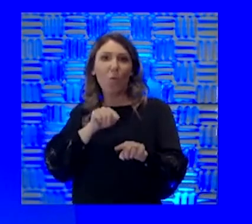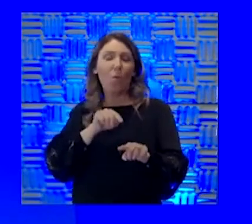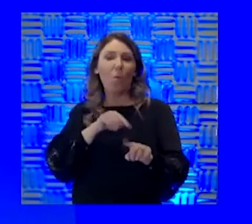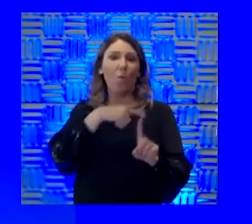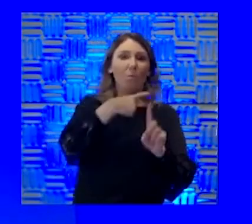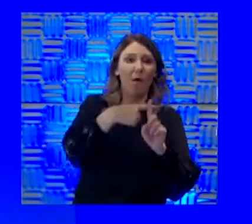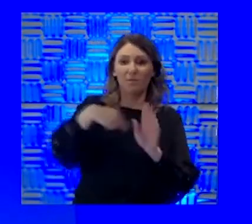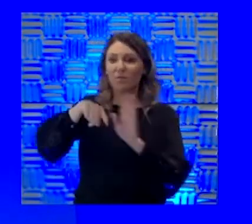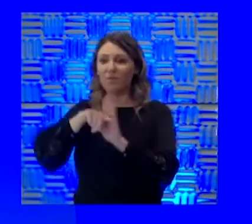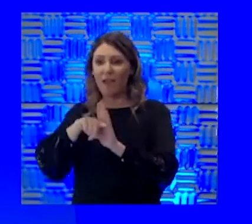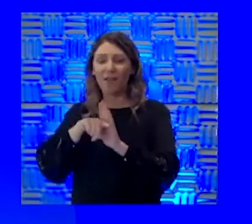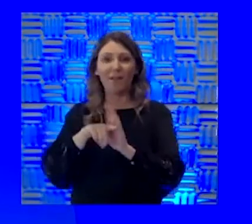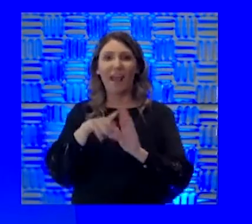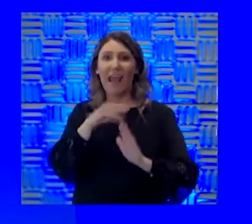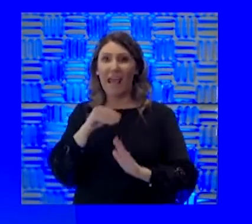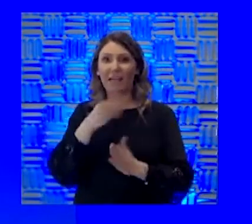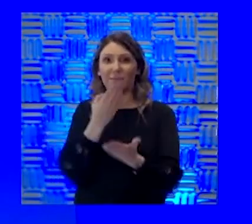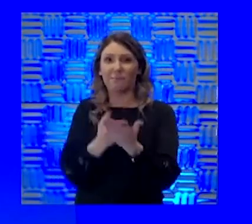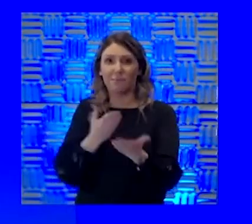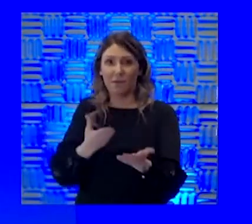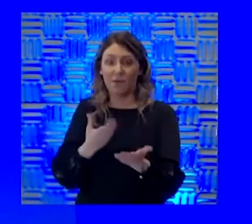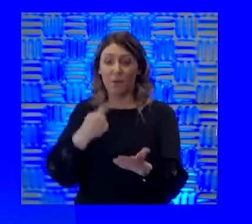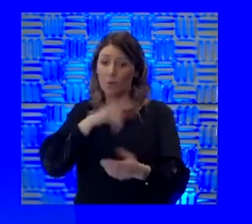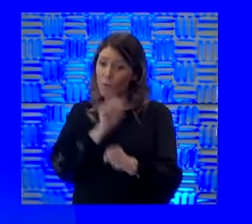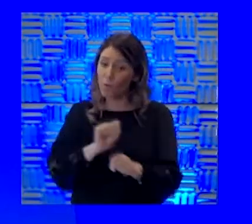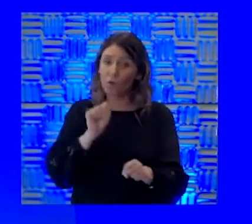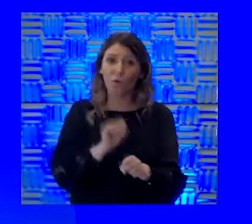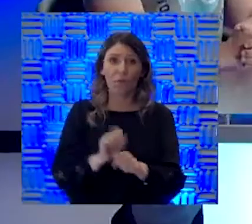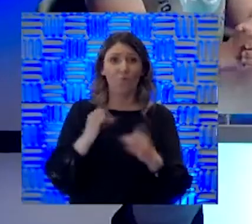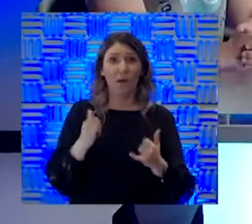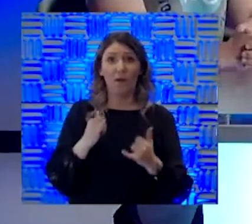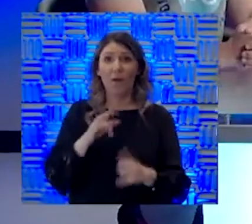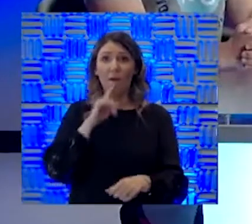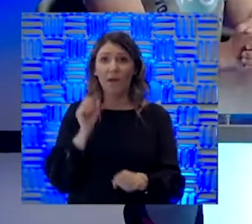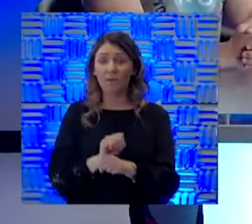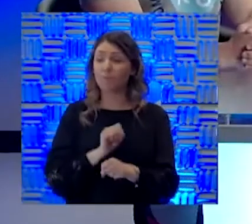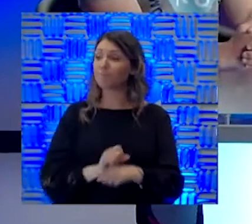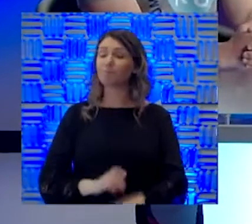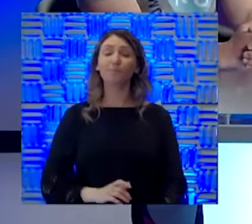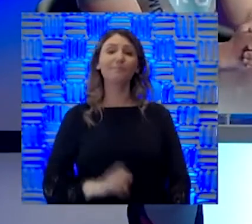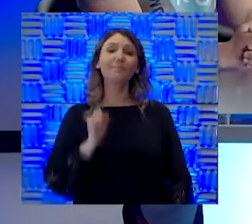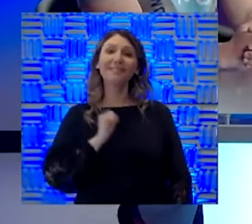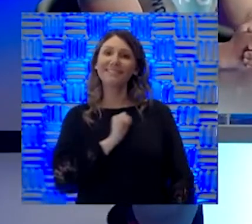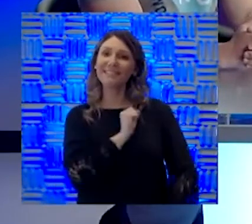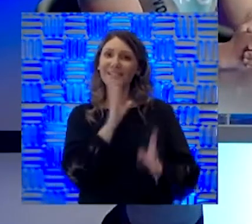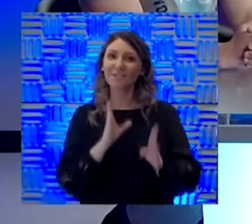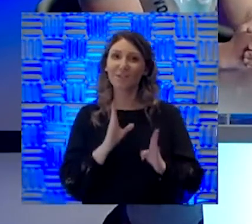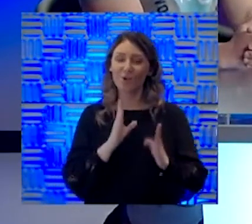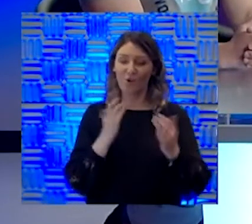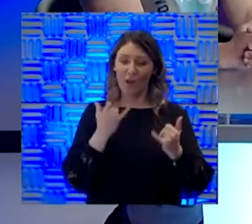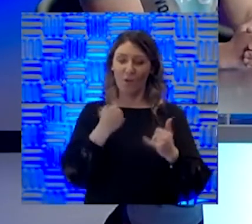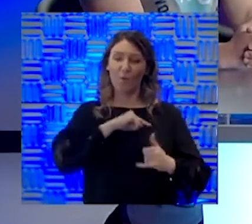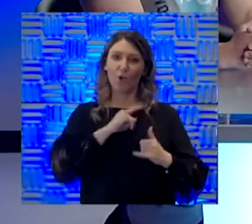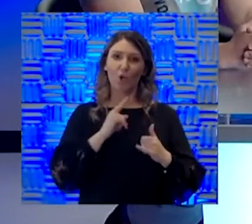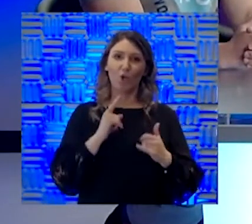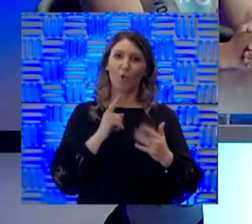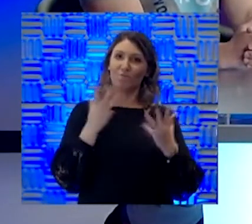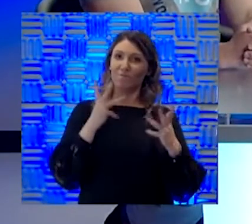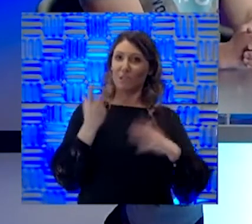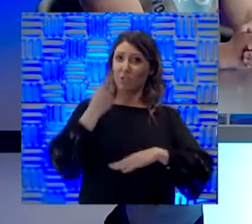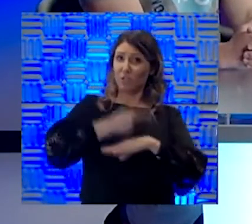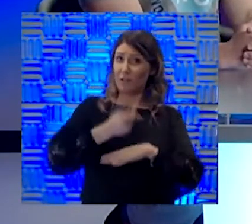result. And that is what we're working on right now, absolutely. Senator, as we wrap up today, any parting